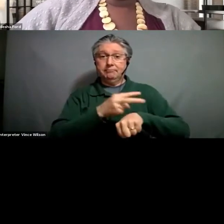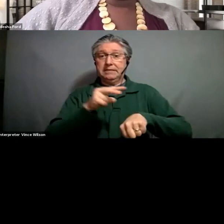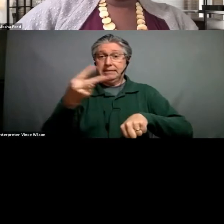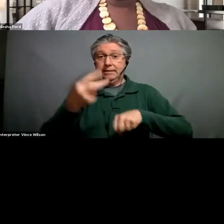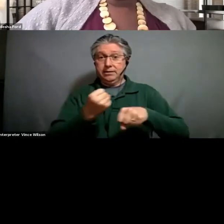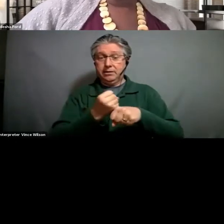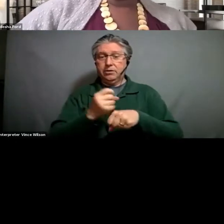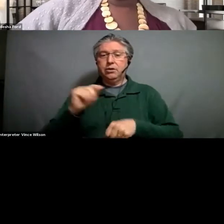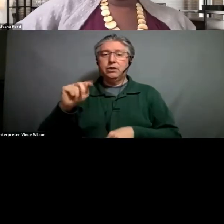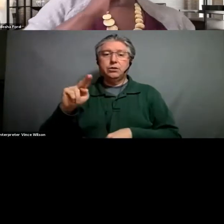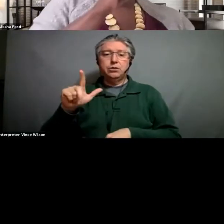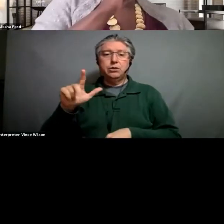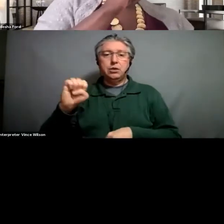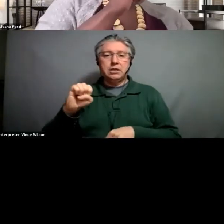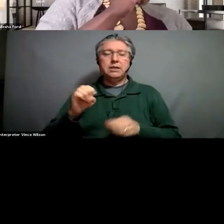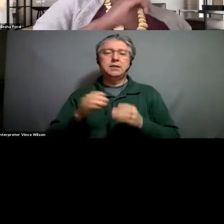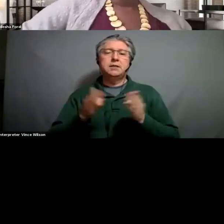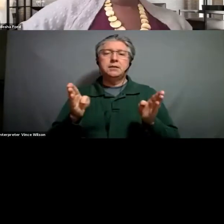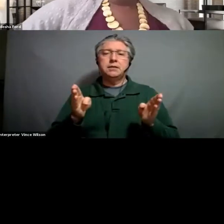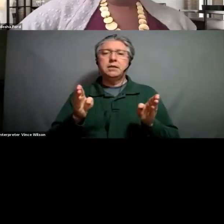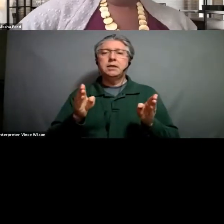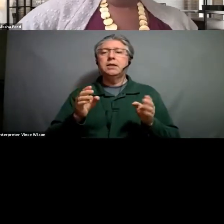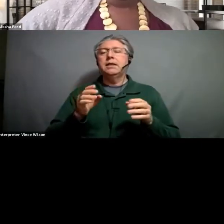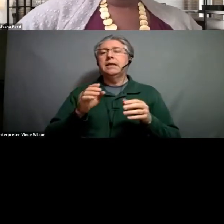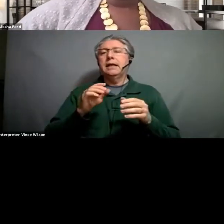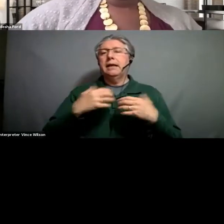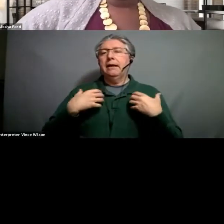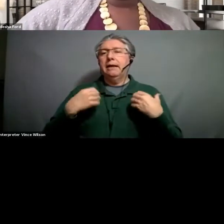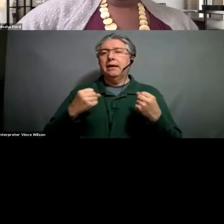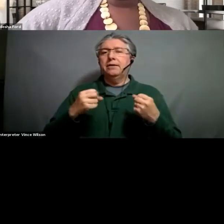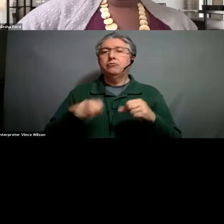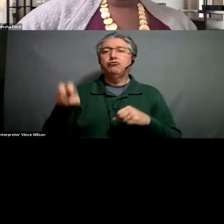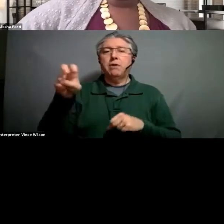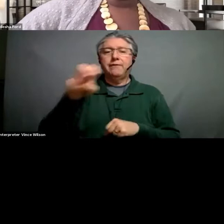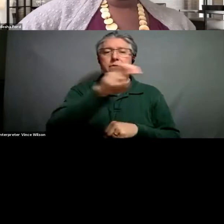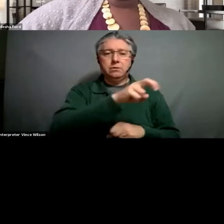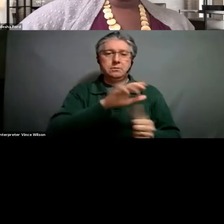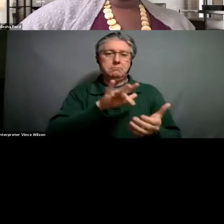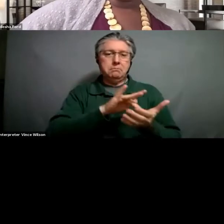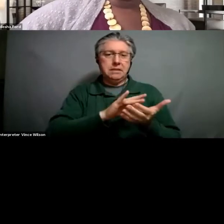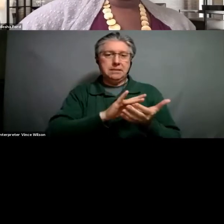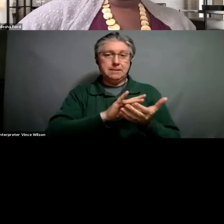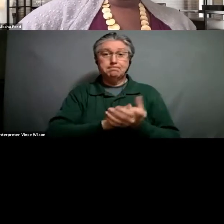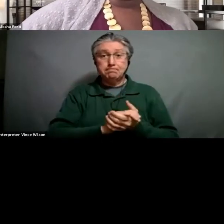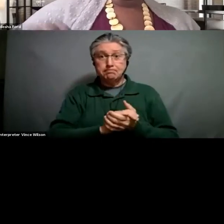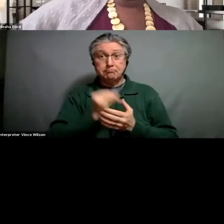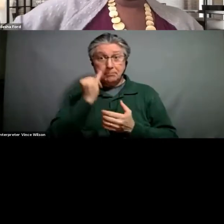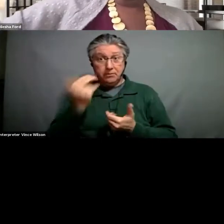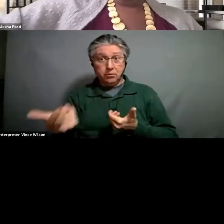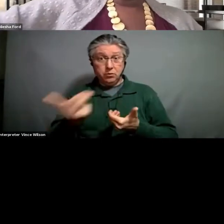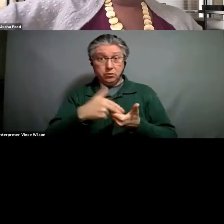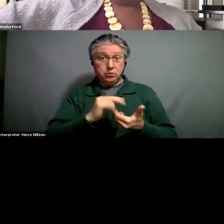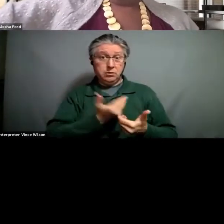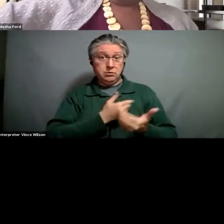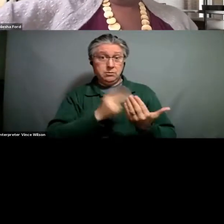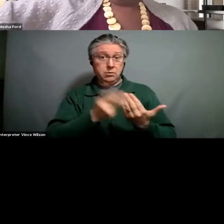School of Public Health and Tropical Medicine. And if you attended any of our other programs at the Wheeler Center, you know that